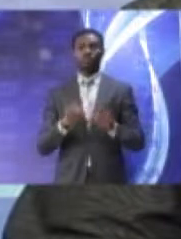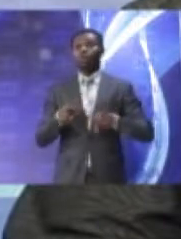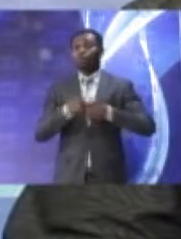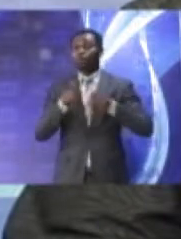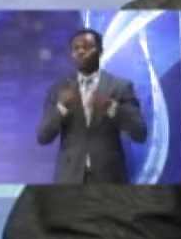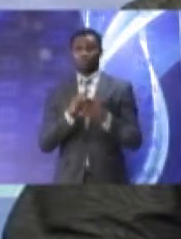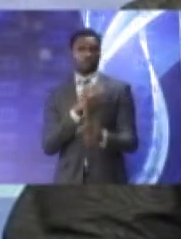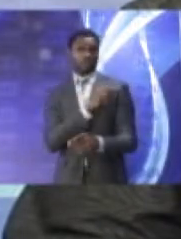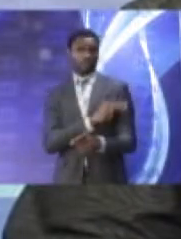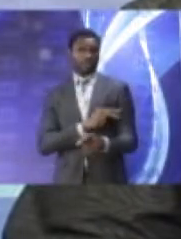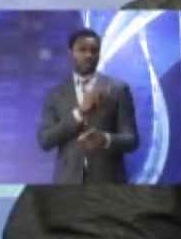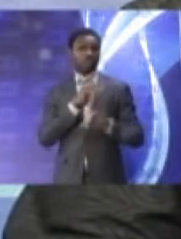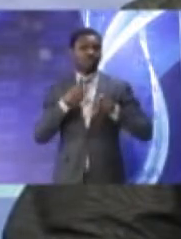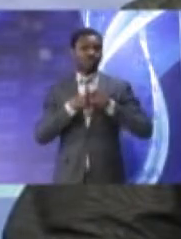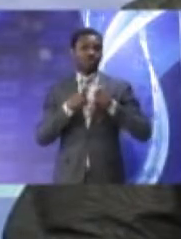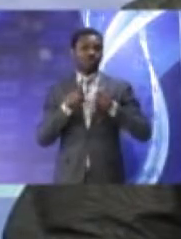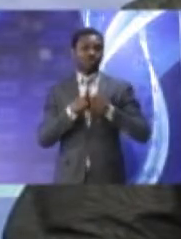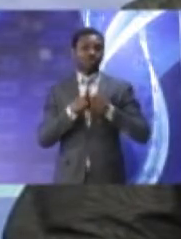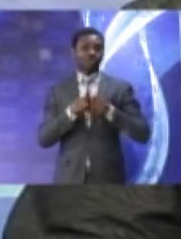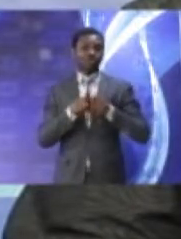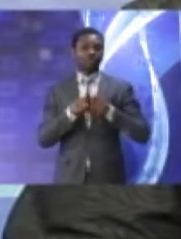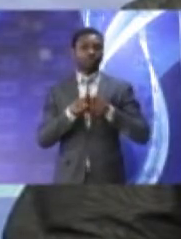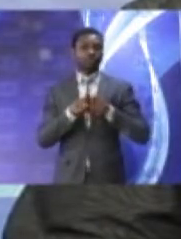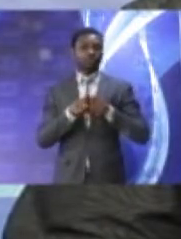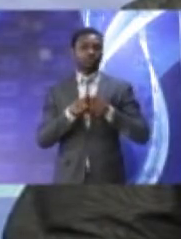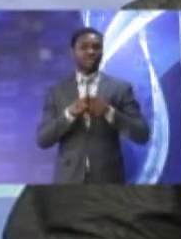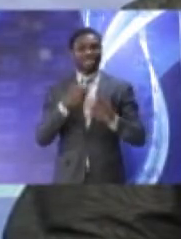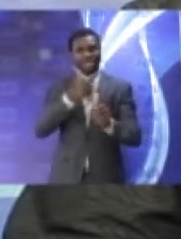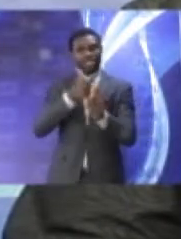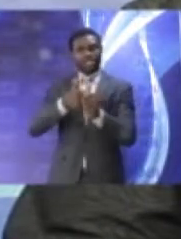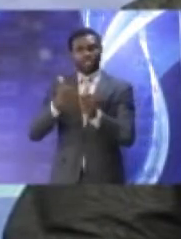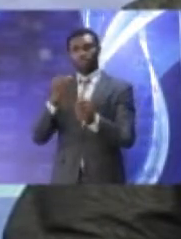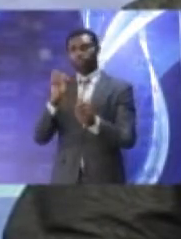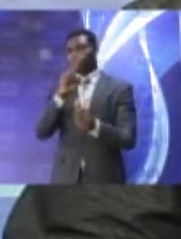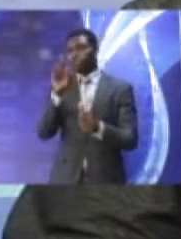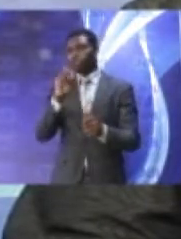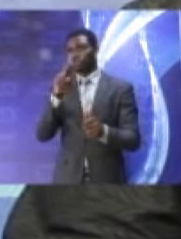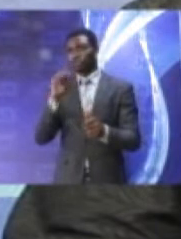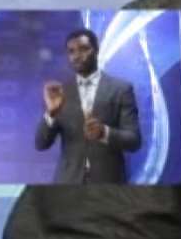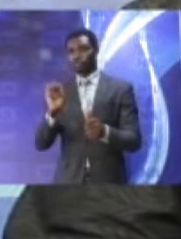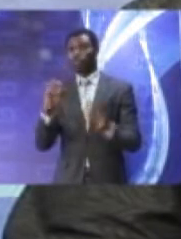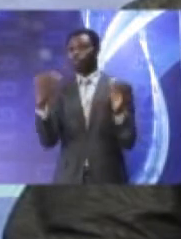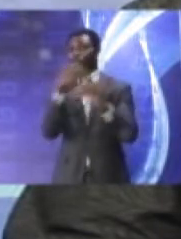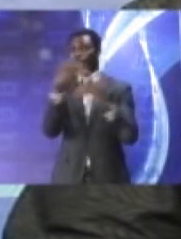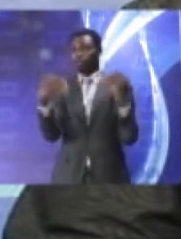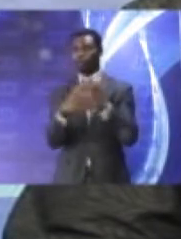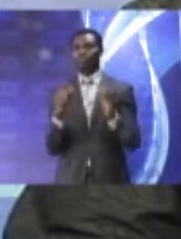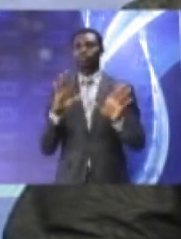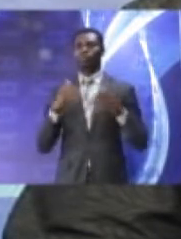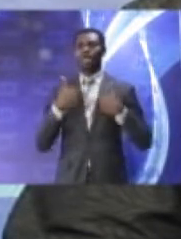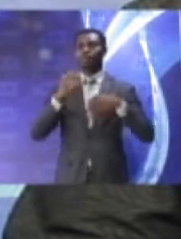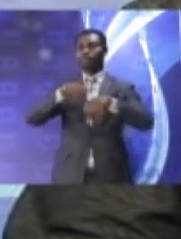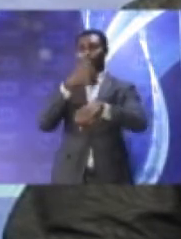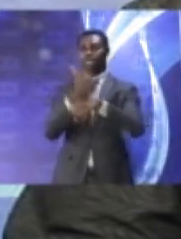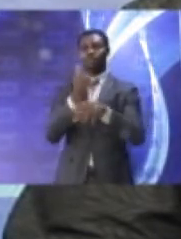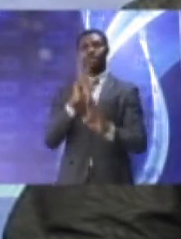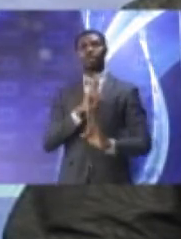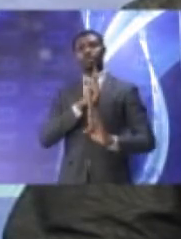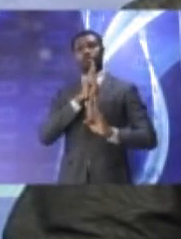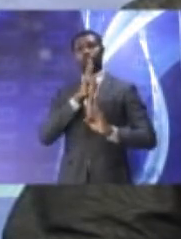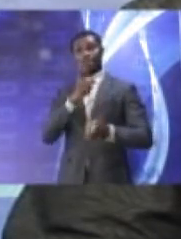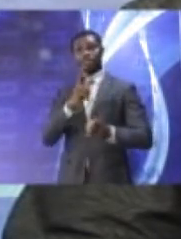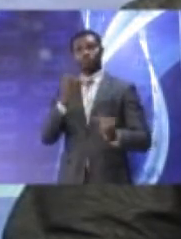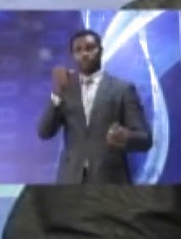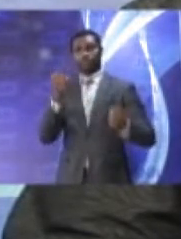also, within the period, in each of the zonal offices, we have in place response vehicles that we have used to